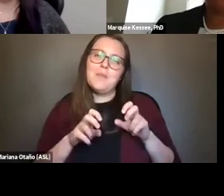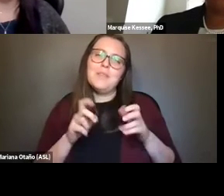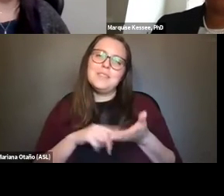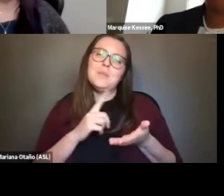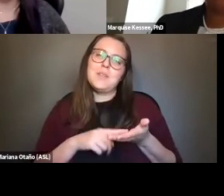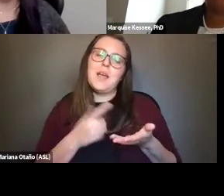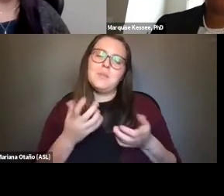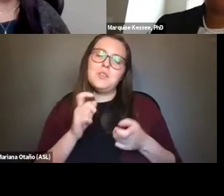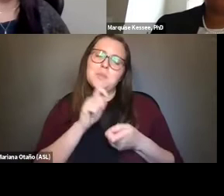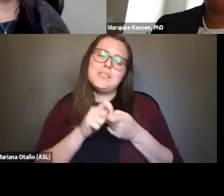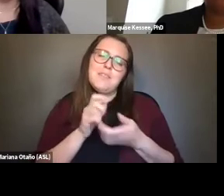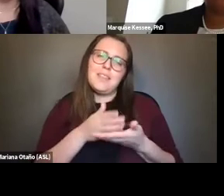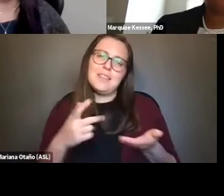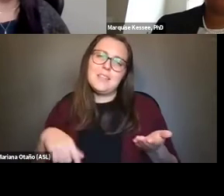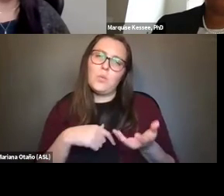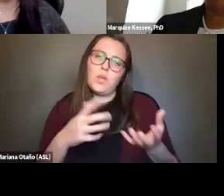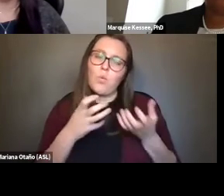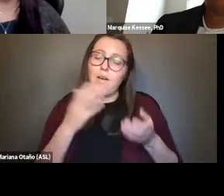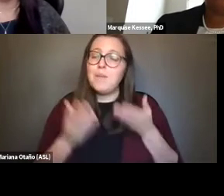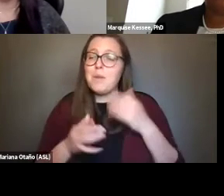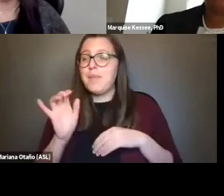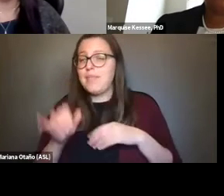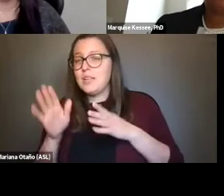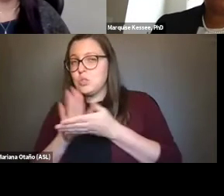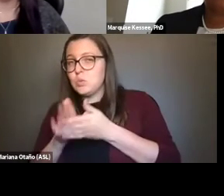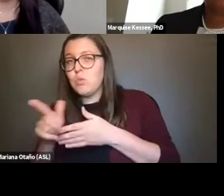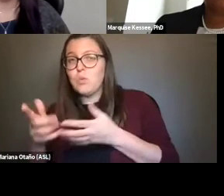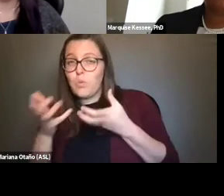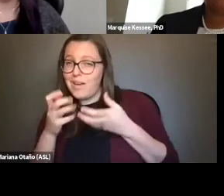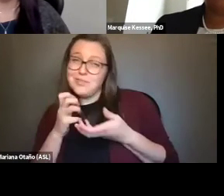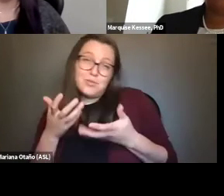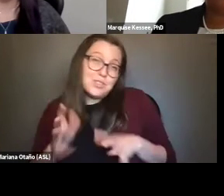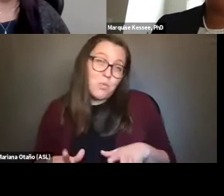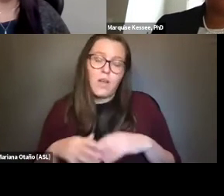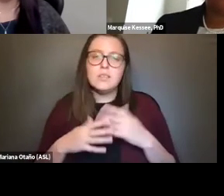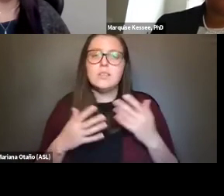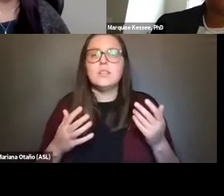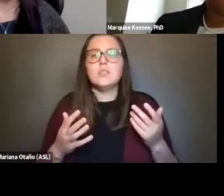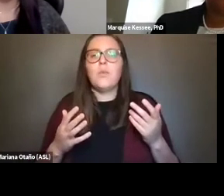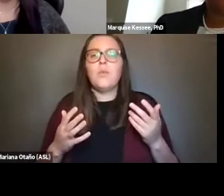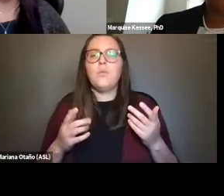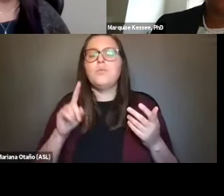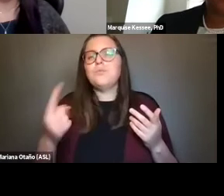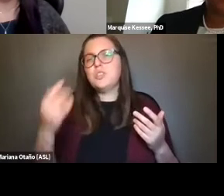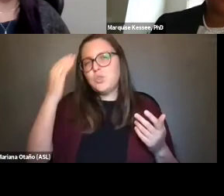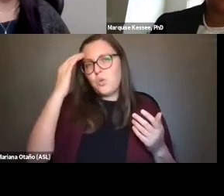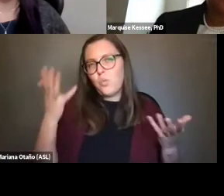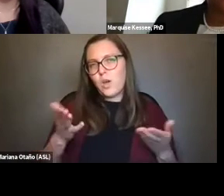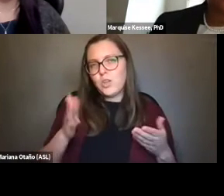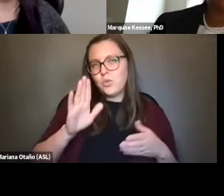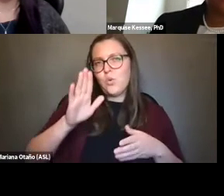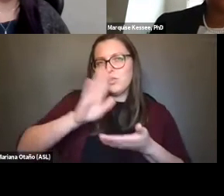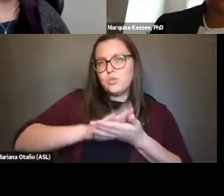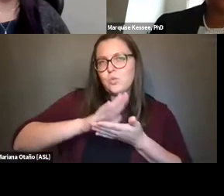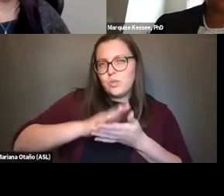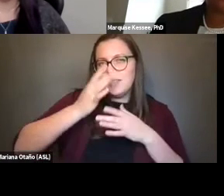we want and another school may or may not want. And so that's, know what your school is, you know, the schools that you're interested